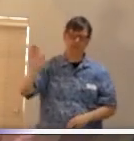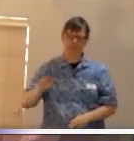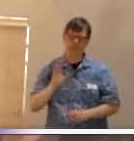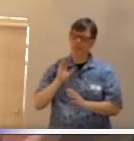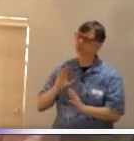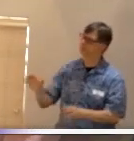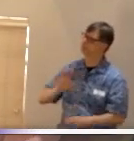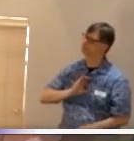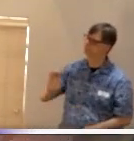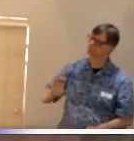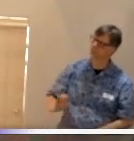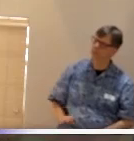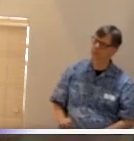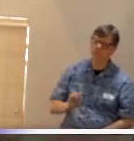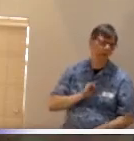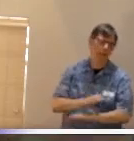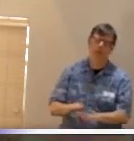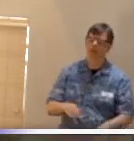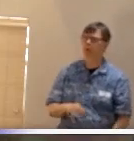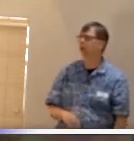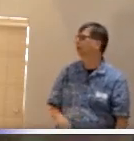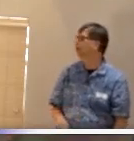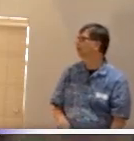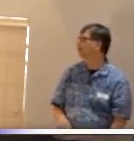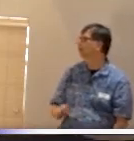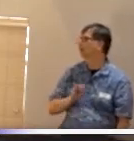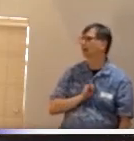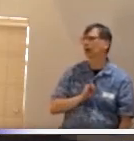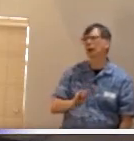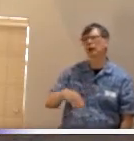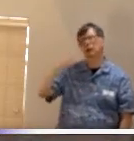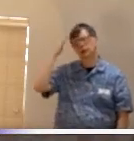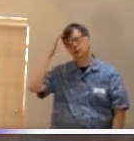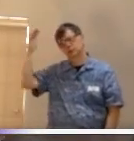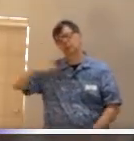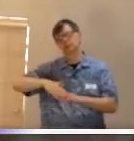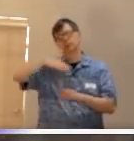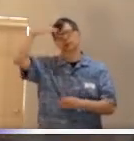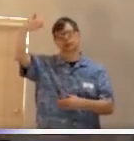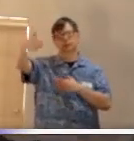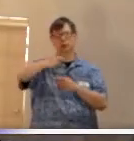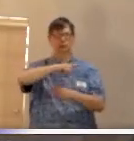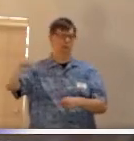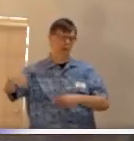can, I don't know about you, I shouldn't speak for you. I know I can be better at drawing that boundary. And as I learn to love myself